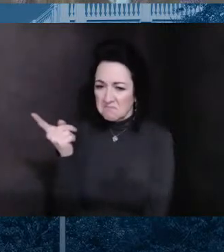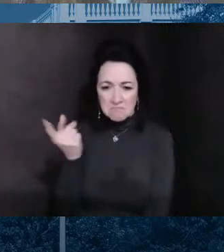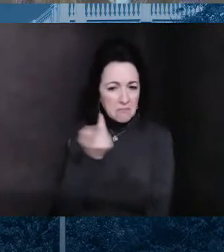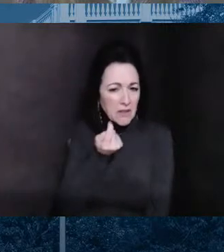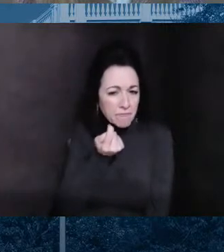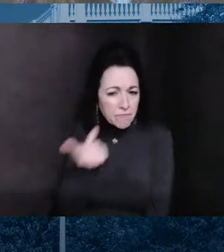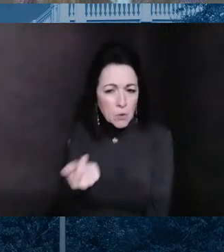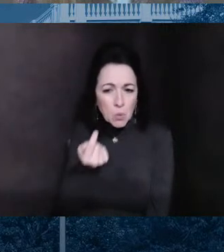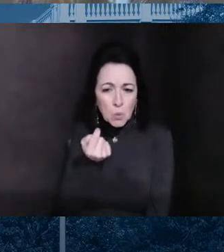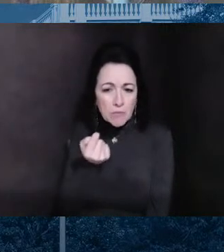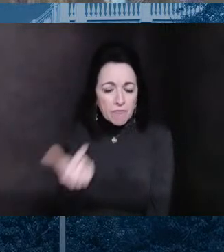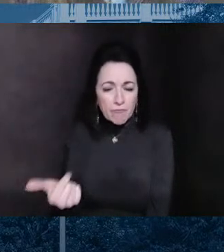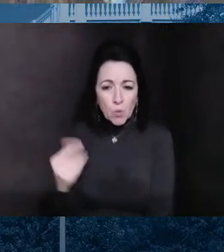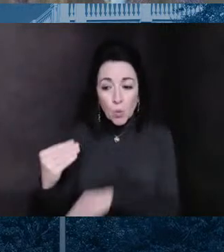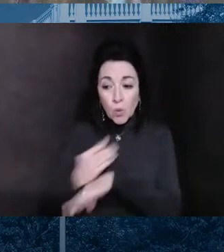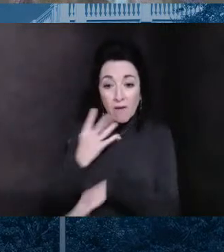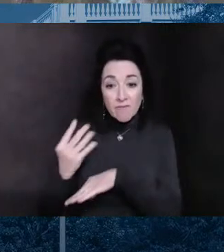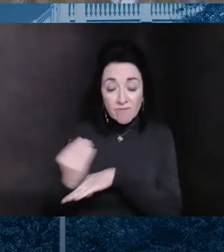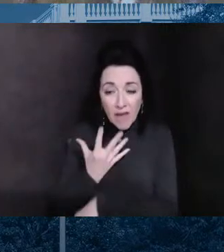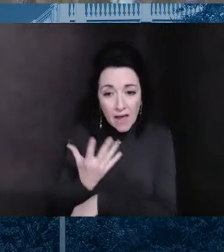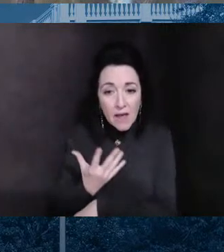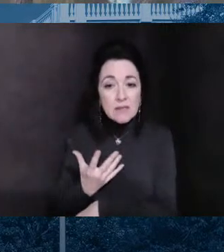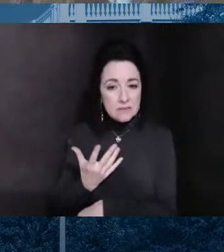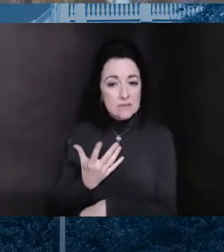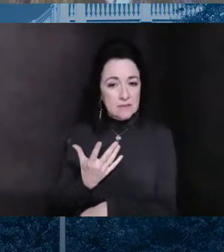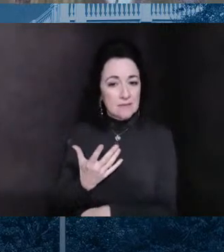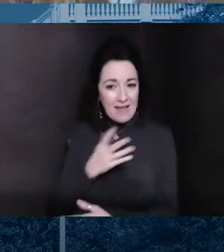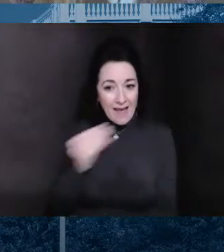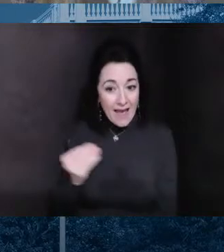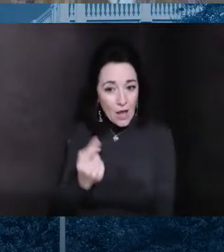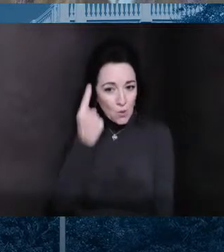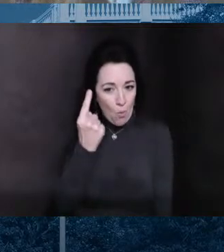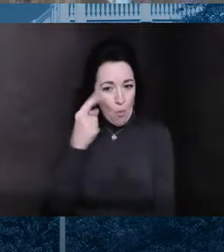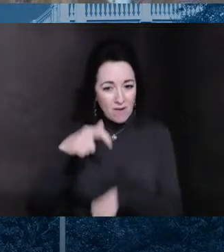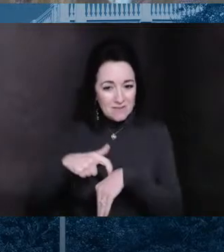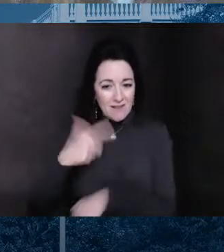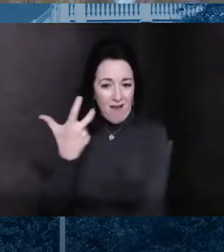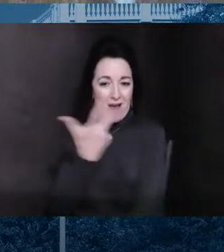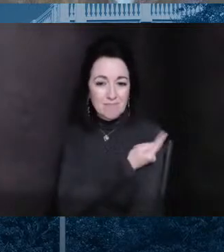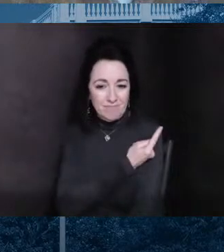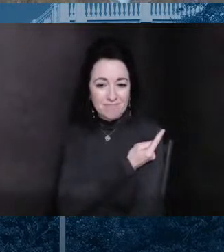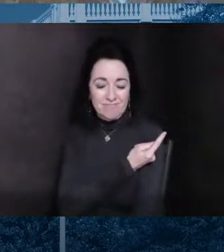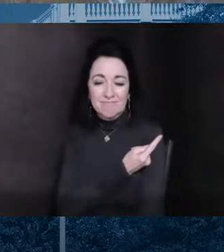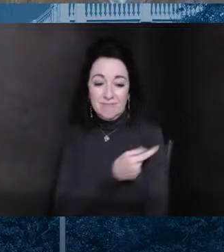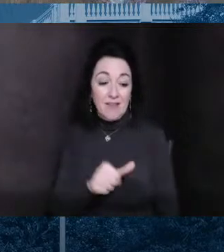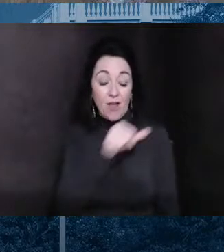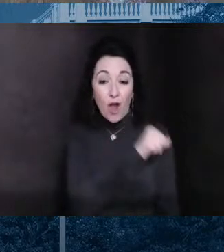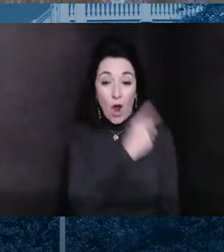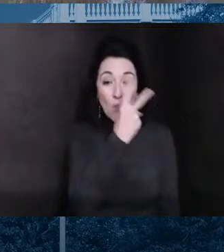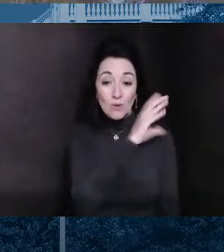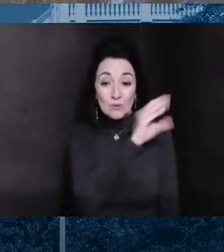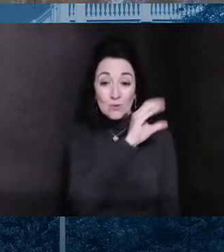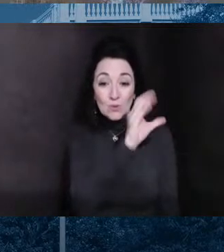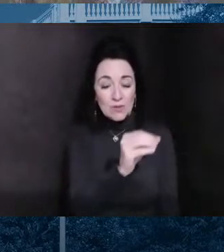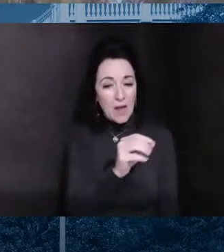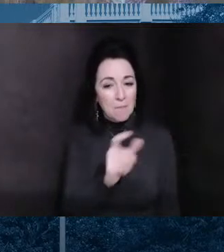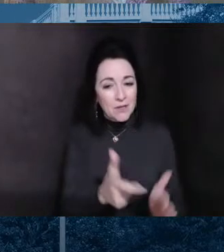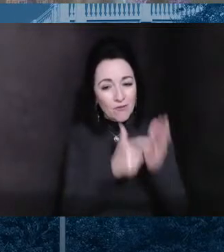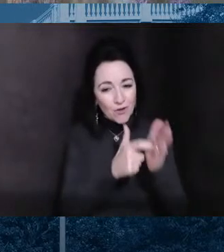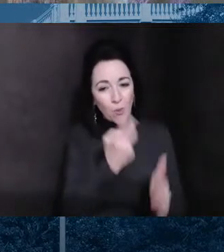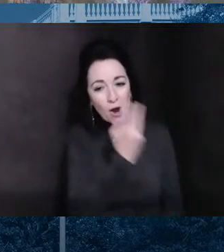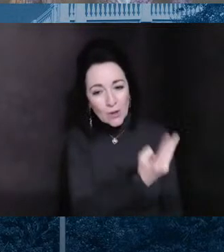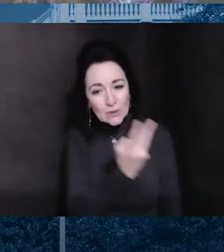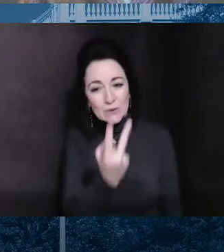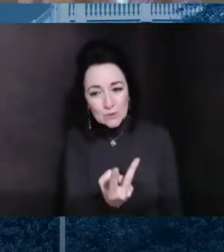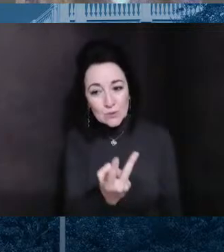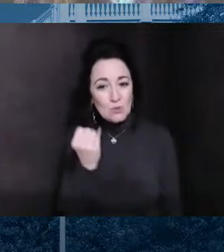well tolerated, and very importantly, it's only one dose, which is really easy. Yeah, really good point there at